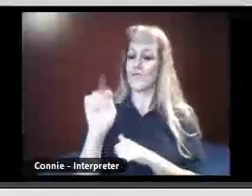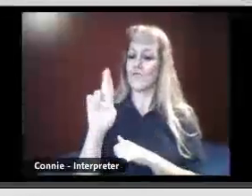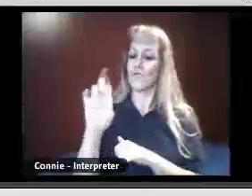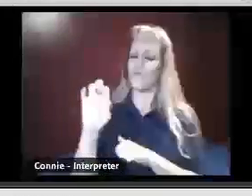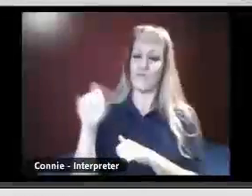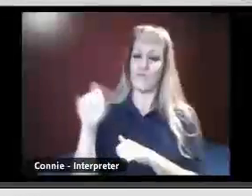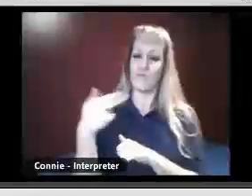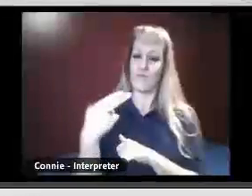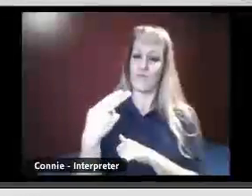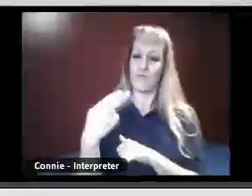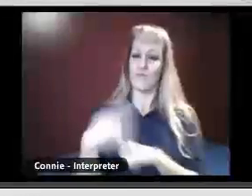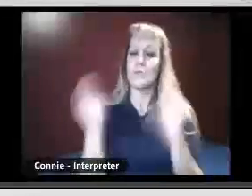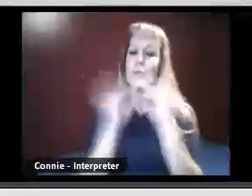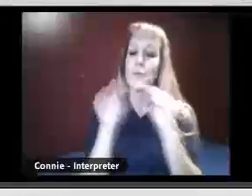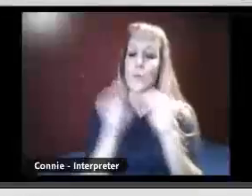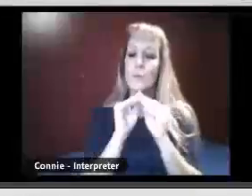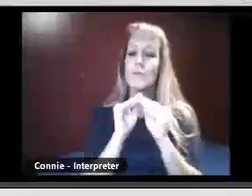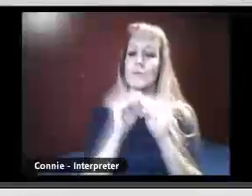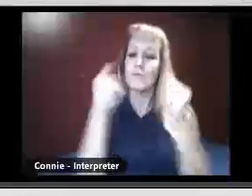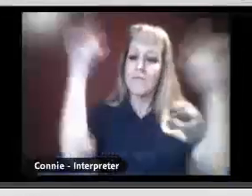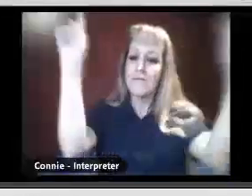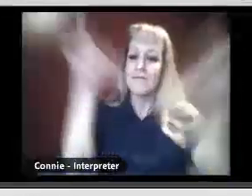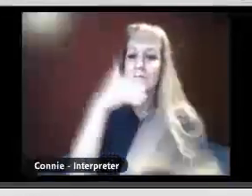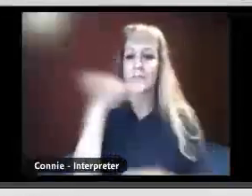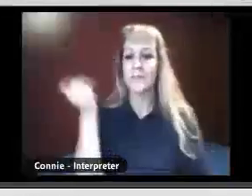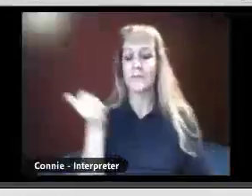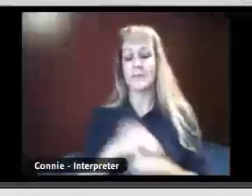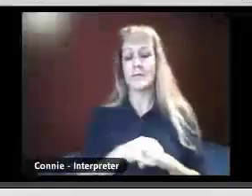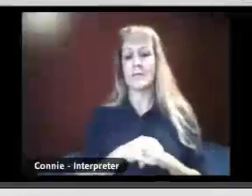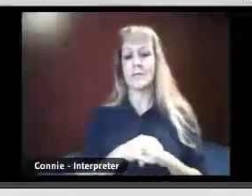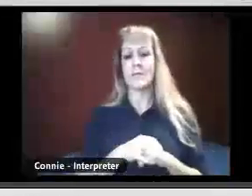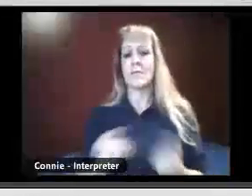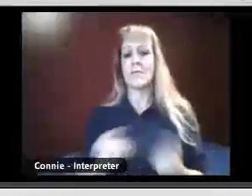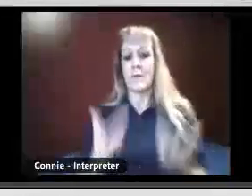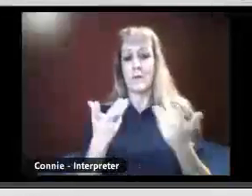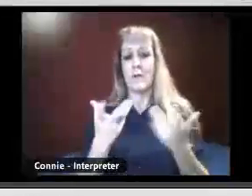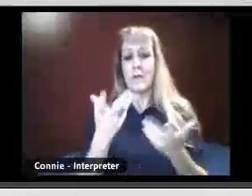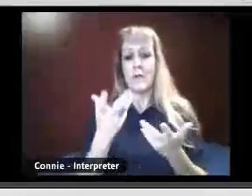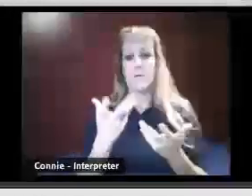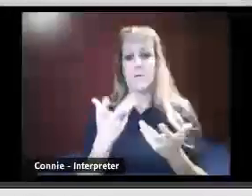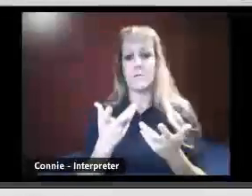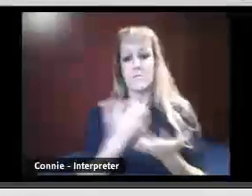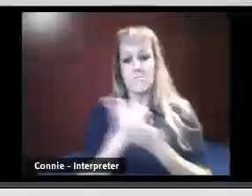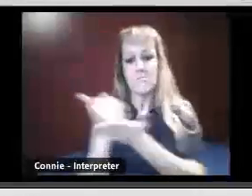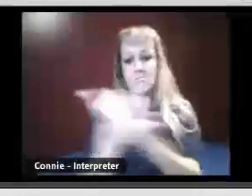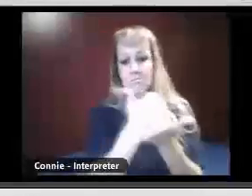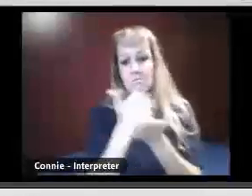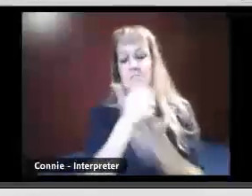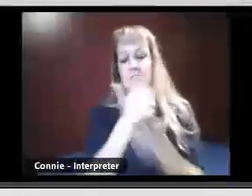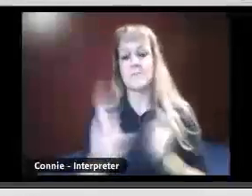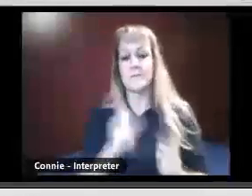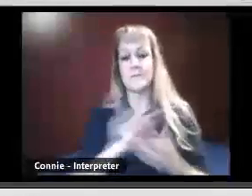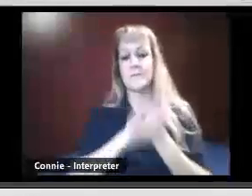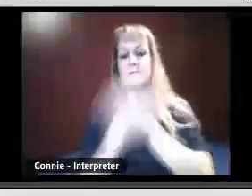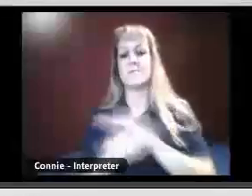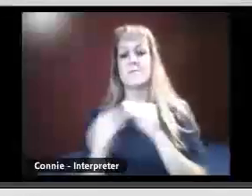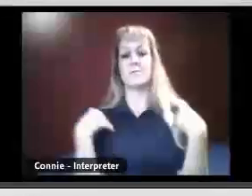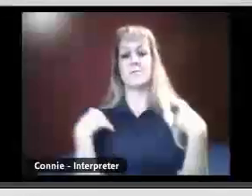to reach the potential? Because so much of it is about helping individuals become